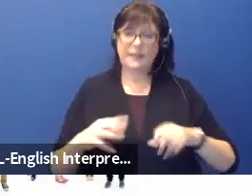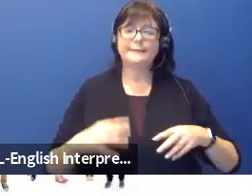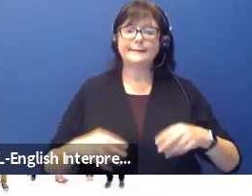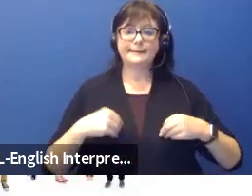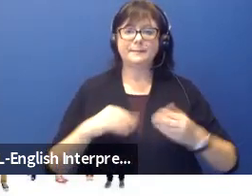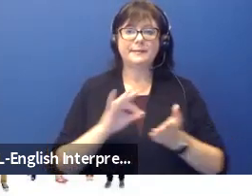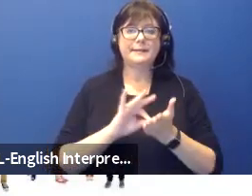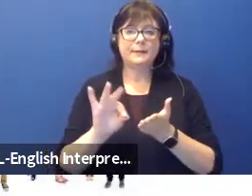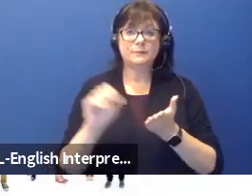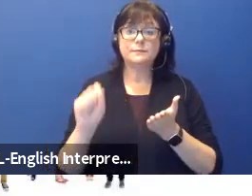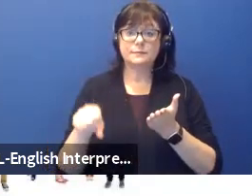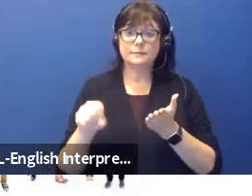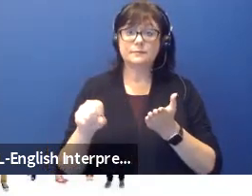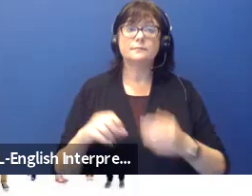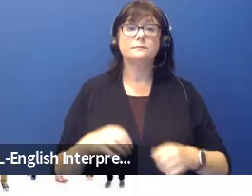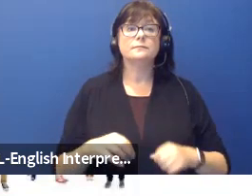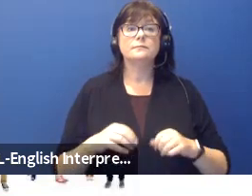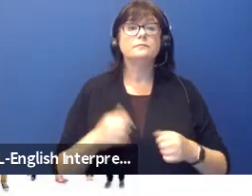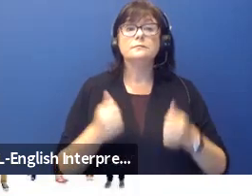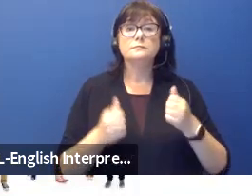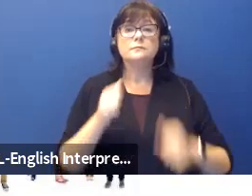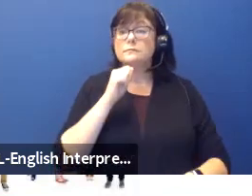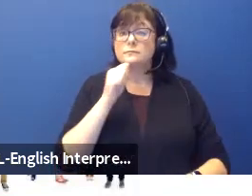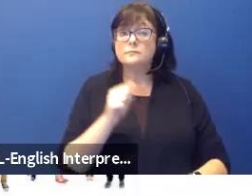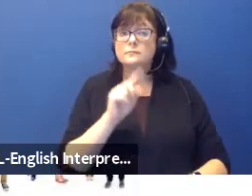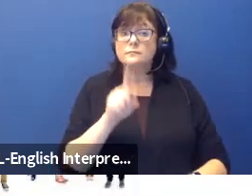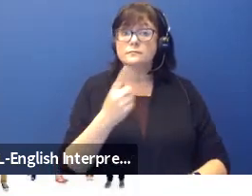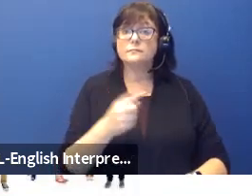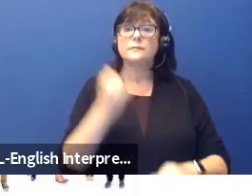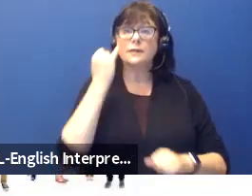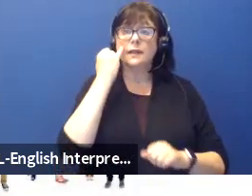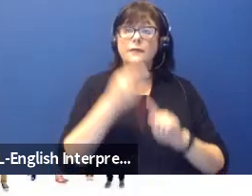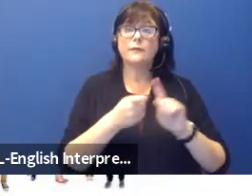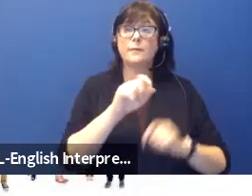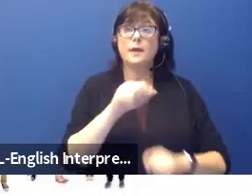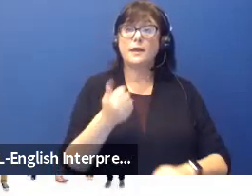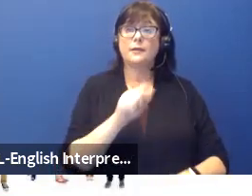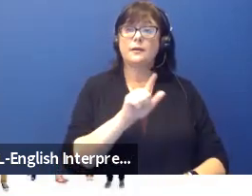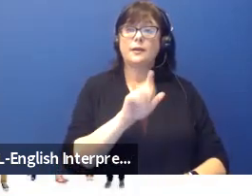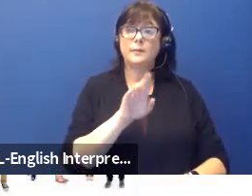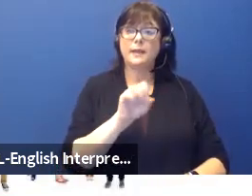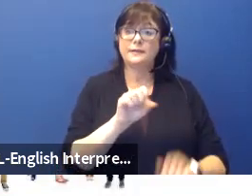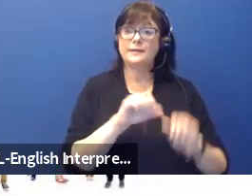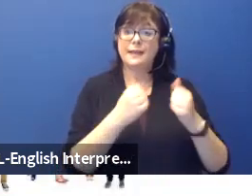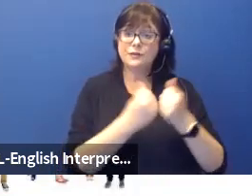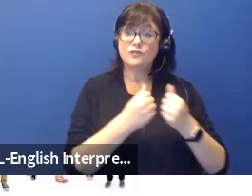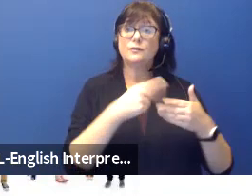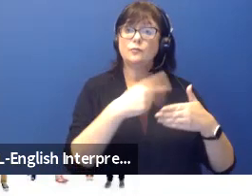out, and which don't. But the only ones that don't, referrals in from LBS or the informal word of mouth